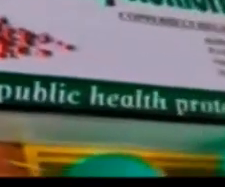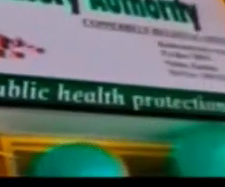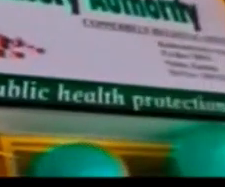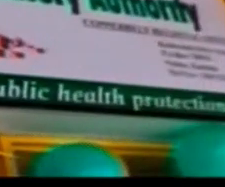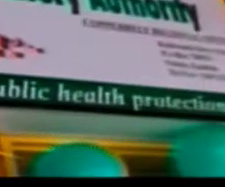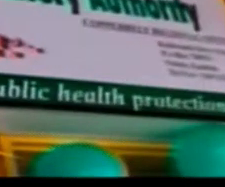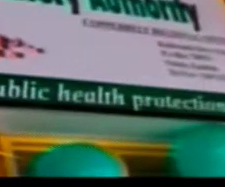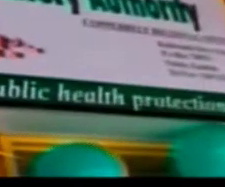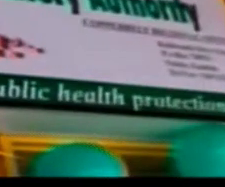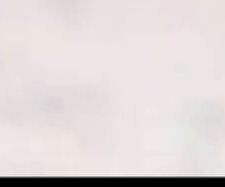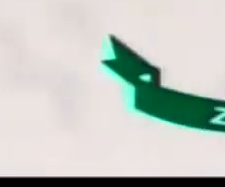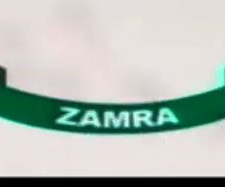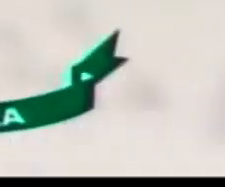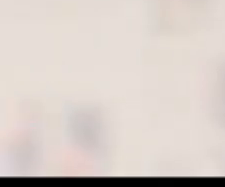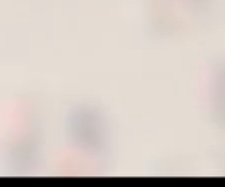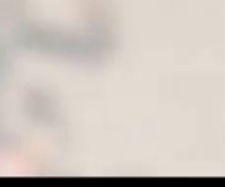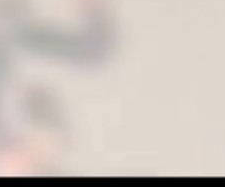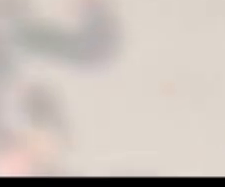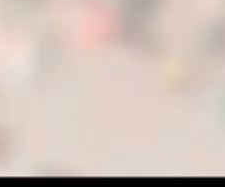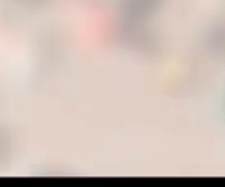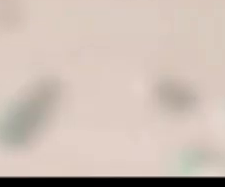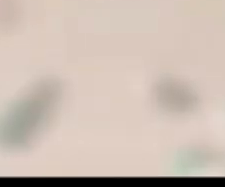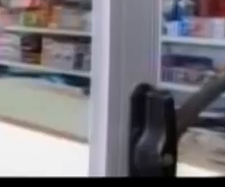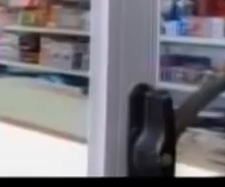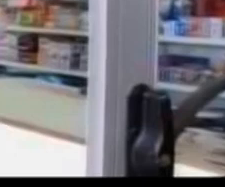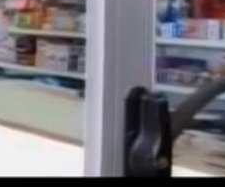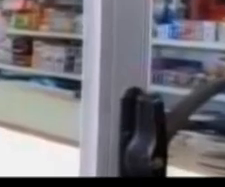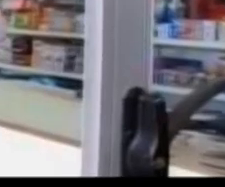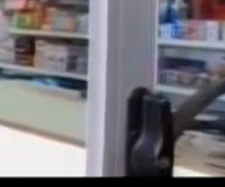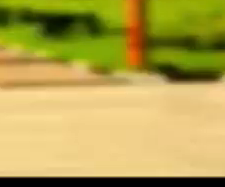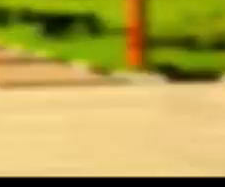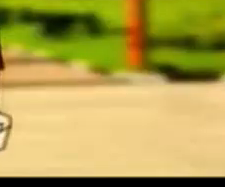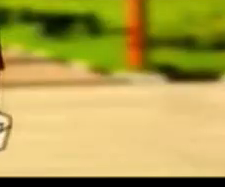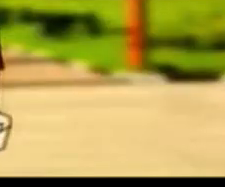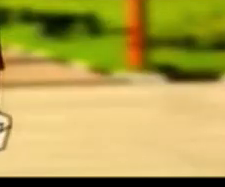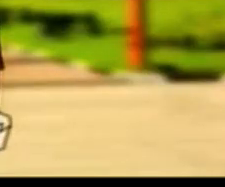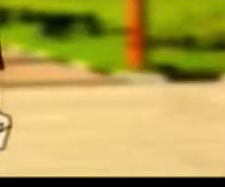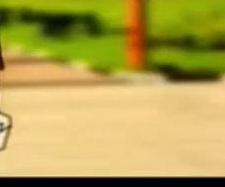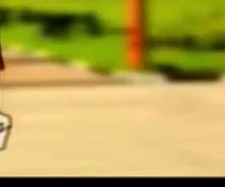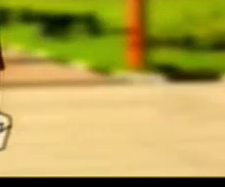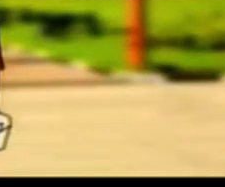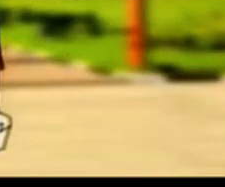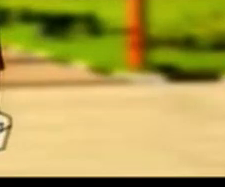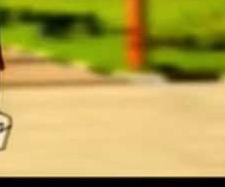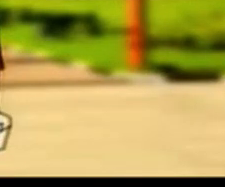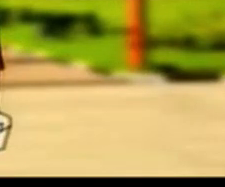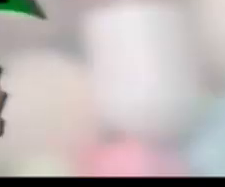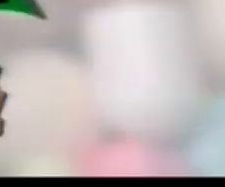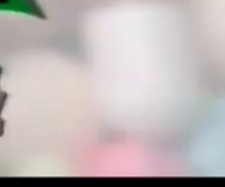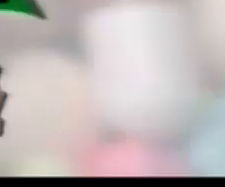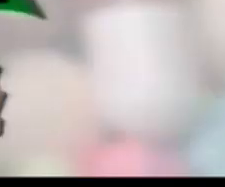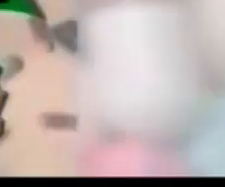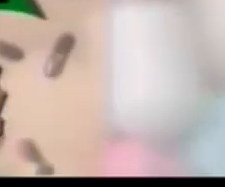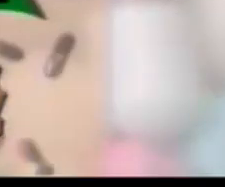The Zambia Medicines Regulatory Authority, ZAMRA, a statutory body which was created by an Act of Parliament, has the responsibility